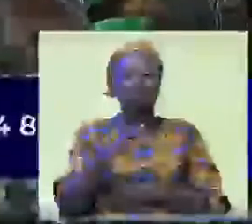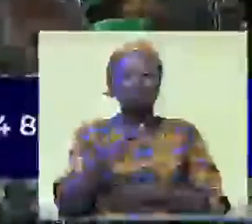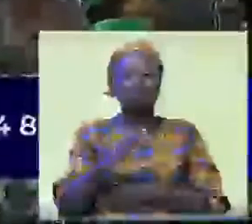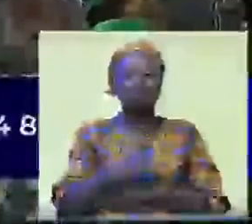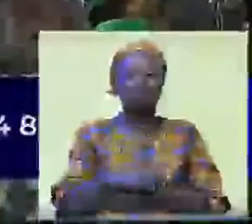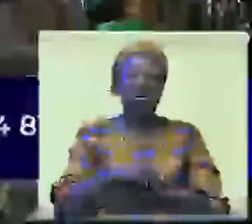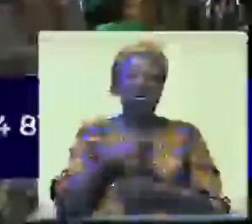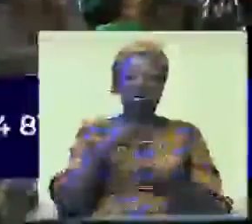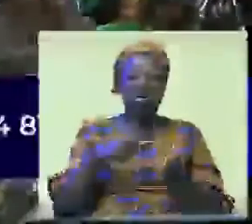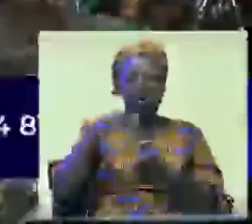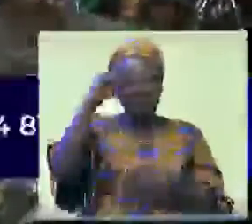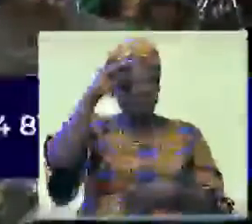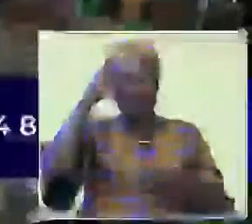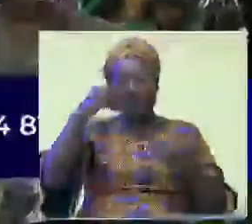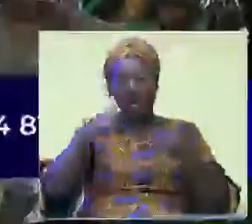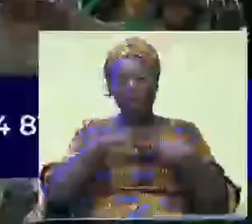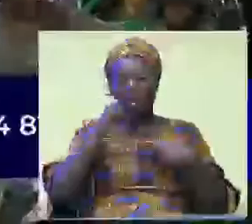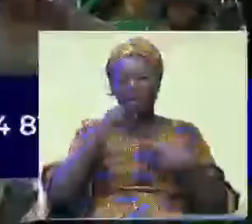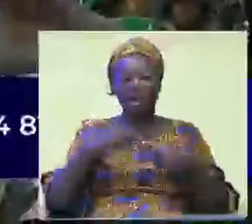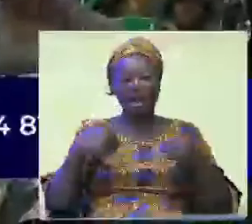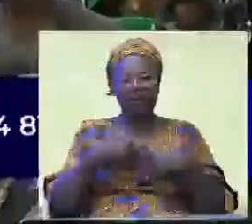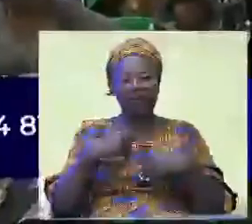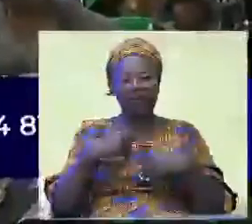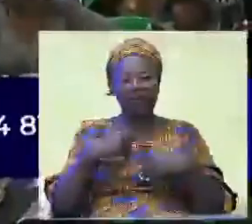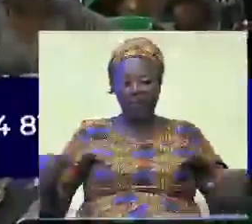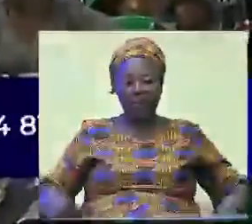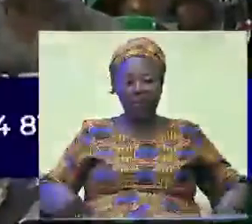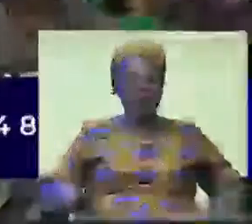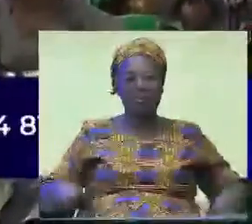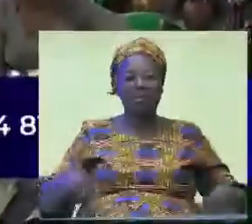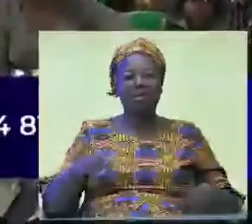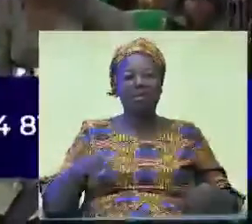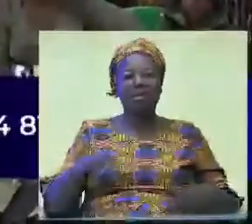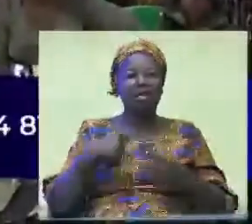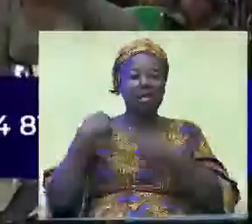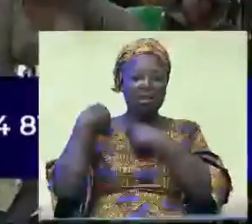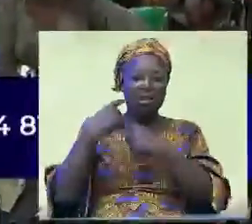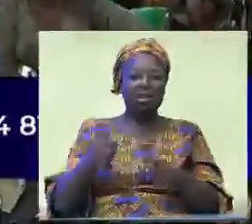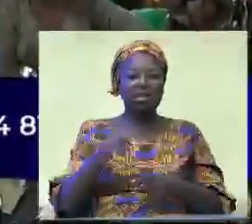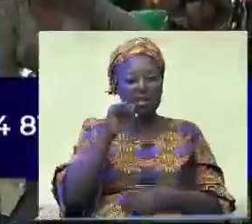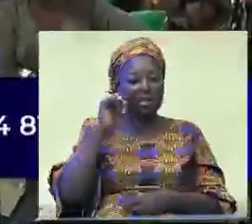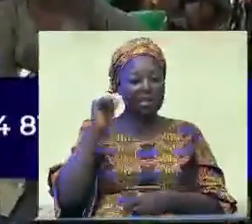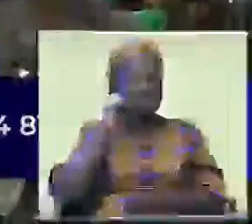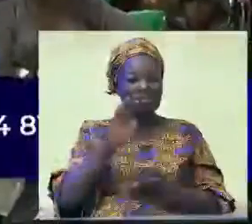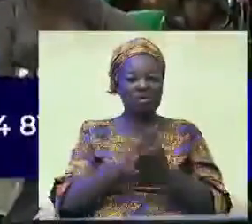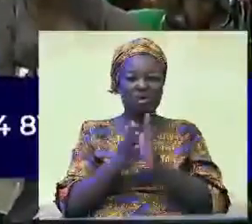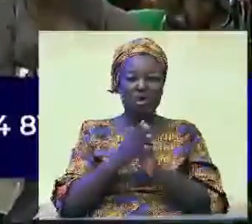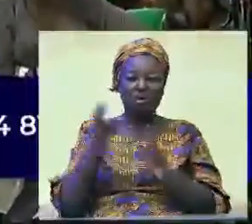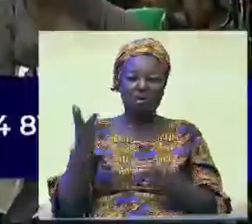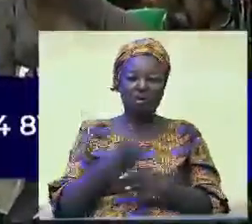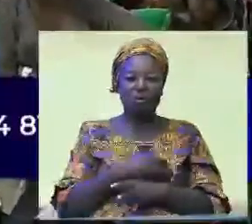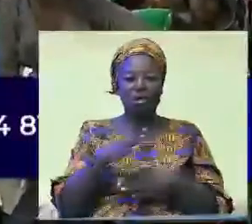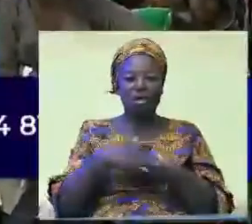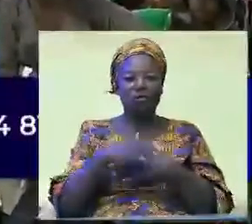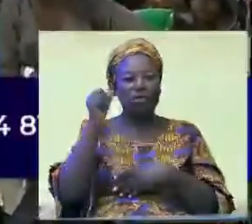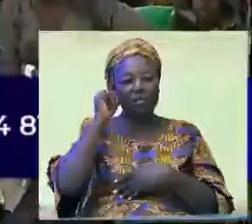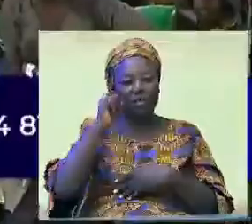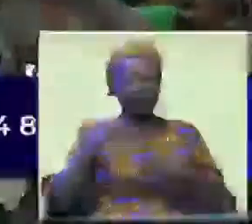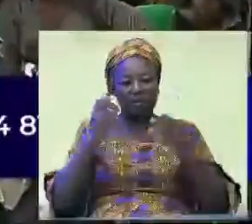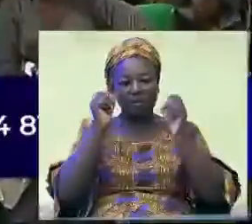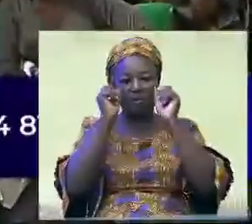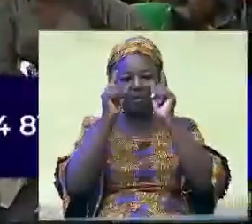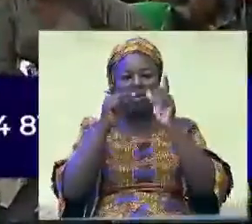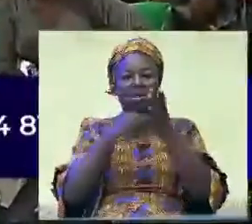of the man of God. Aneke Chizoba has been having pain on her hips since yesterday. It became